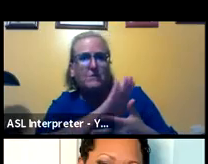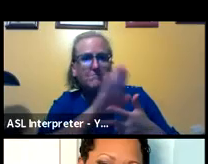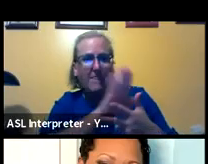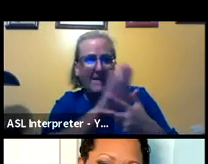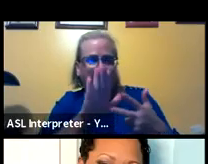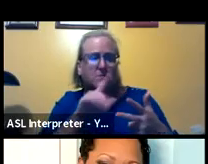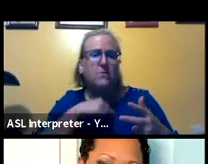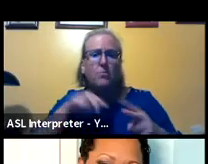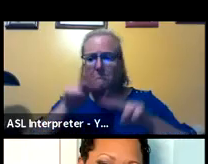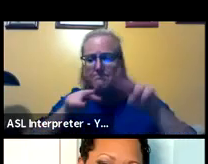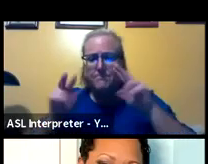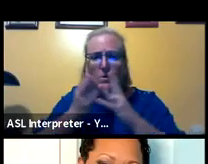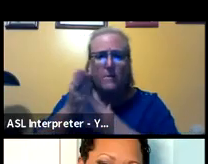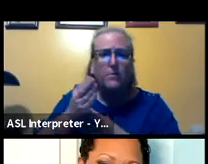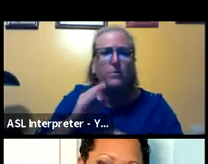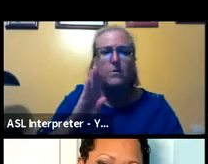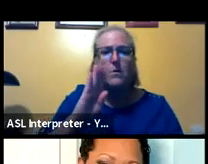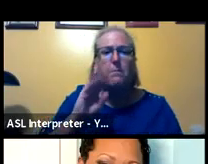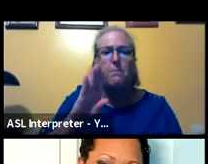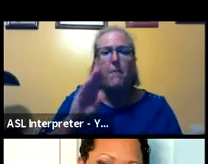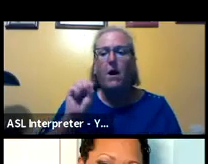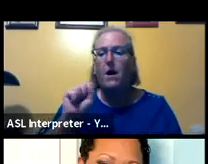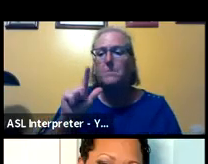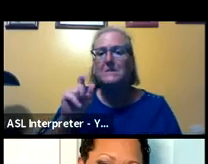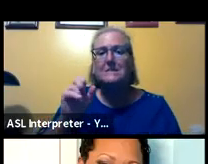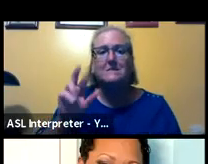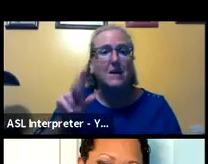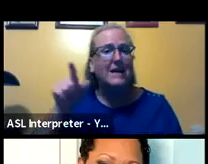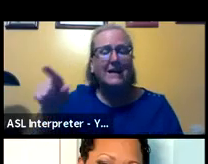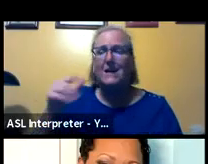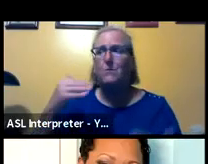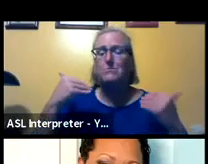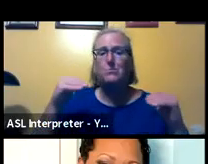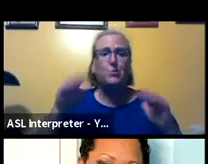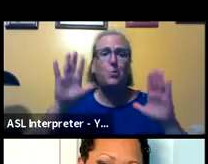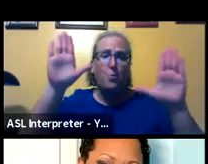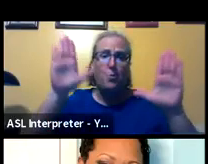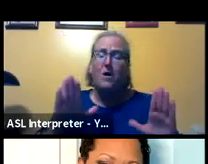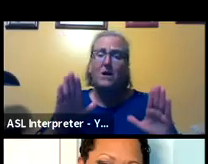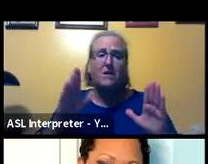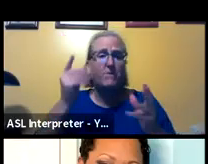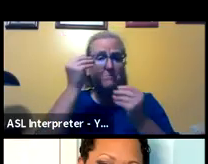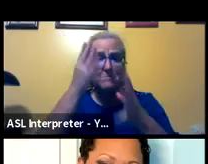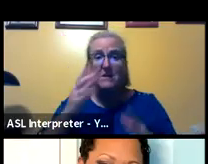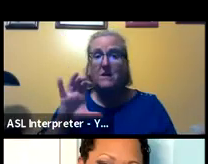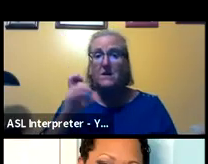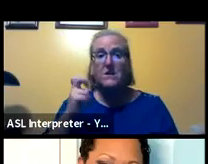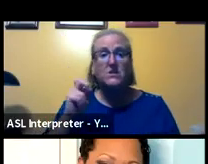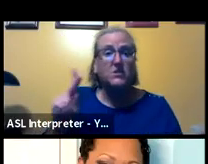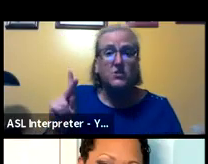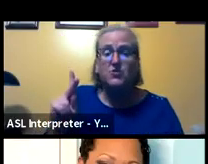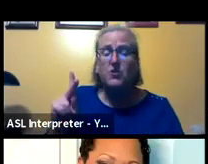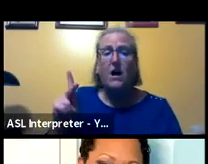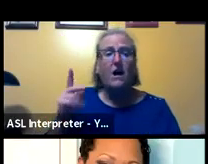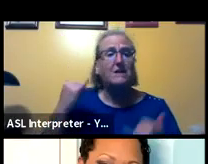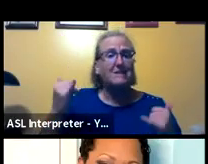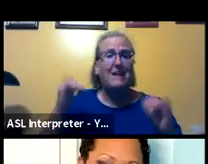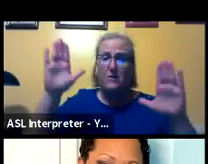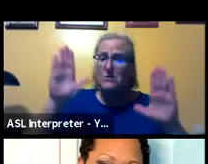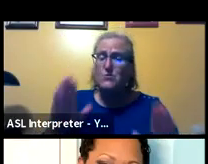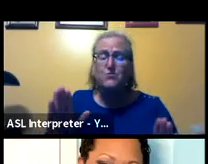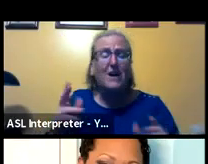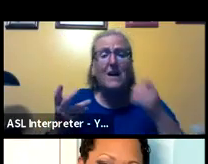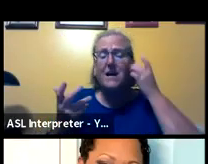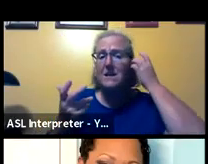through, Bob Silber was fantastic with the data that he gave us. Chuck has been great as